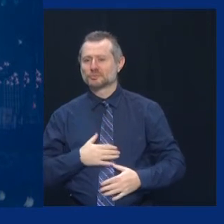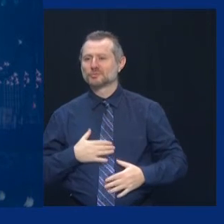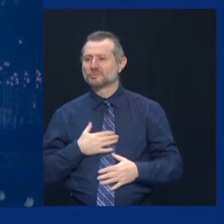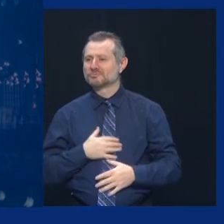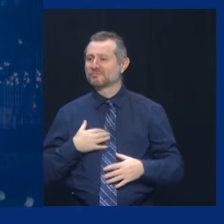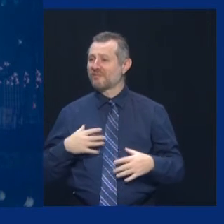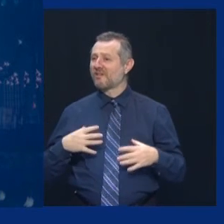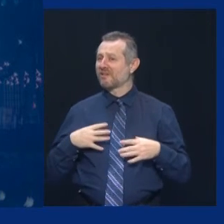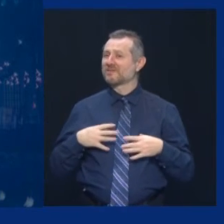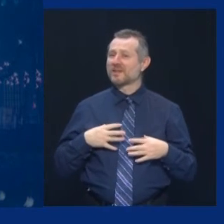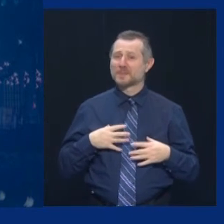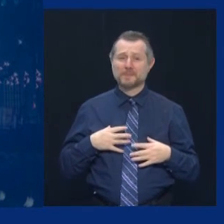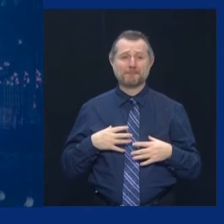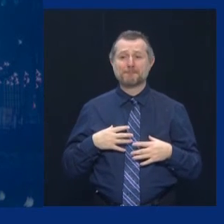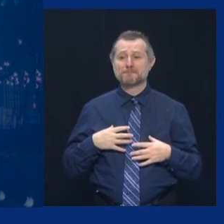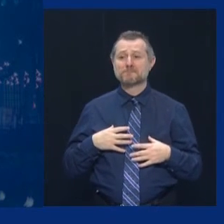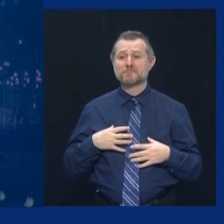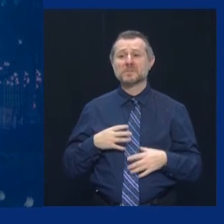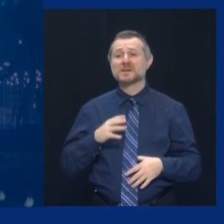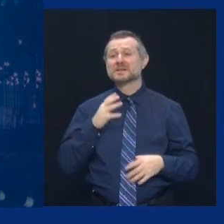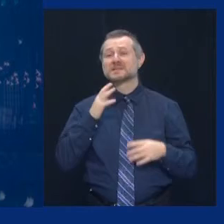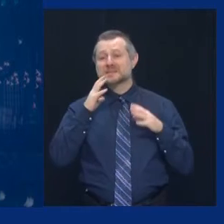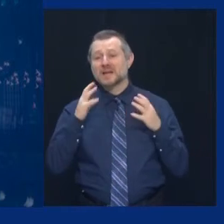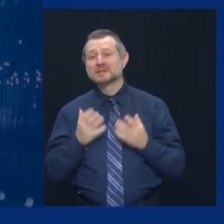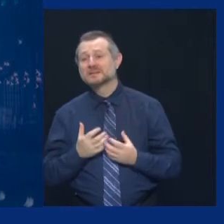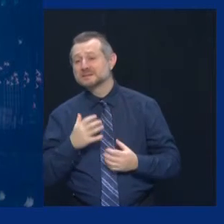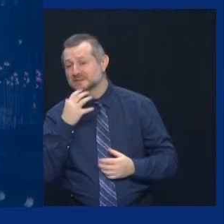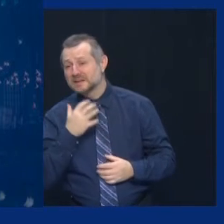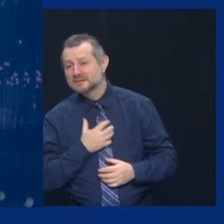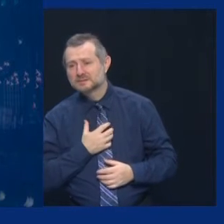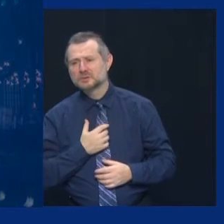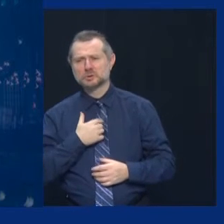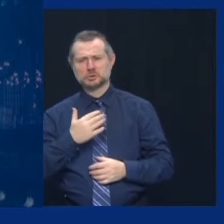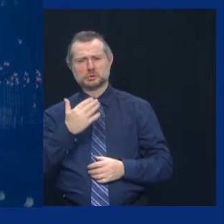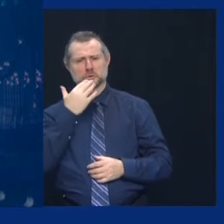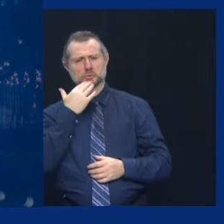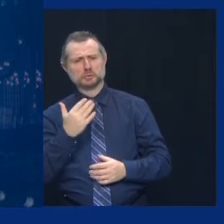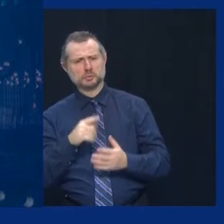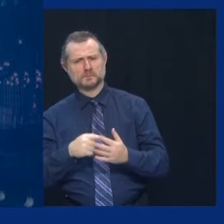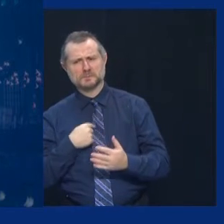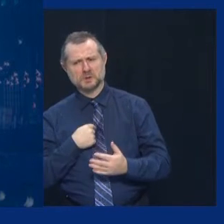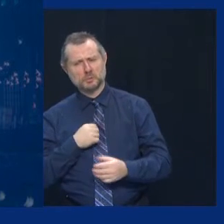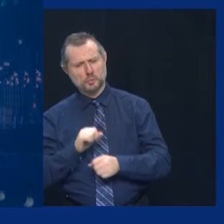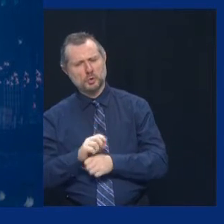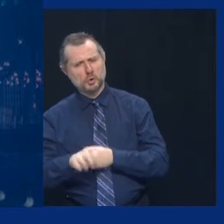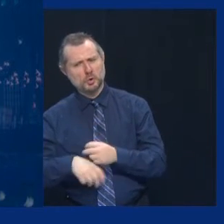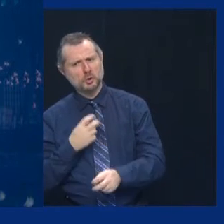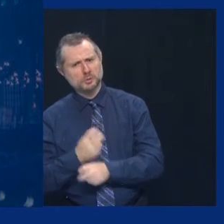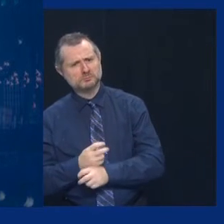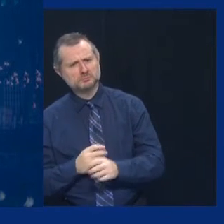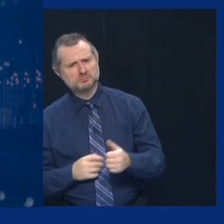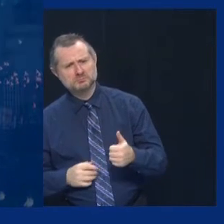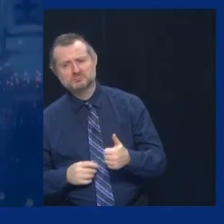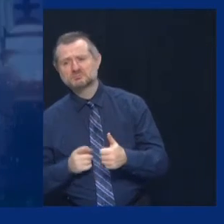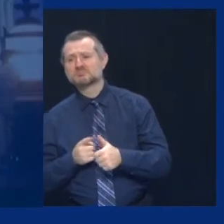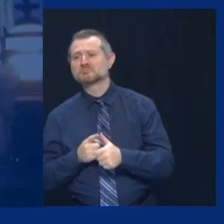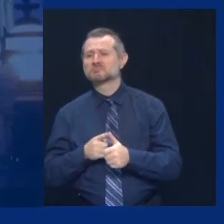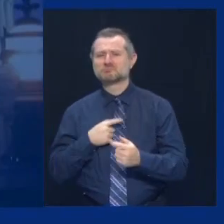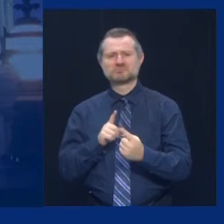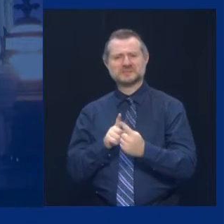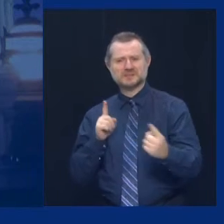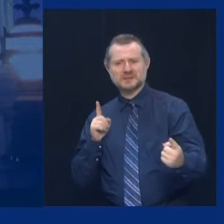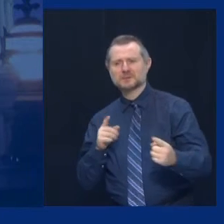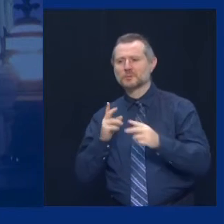very good to me, I can tell. I worked hard this year, social distance, wear a mask. Be